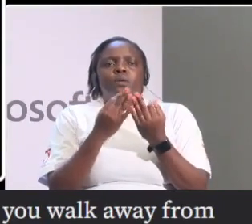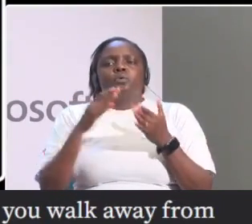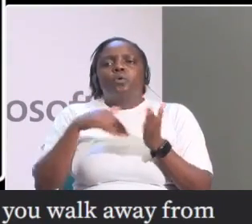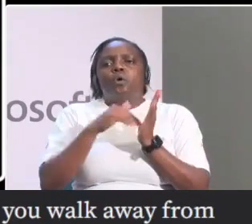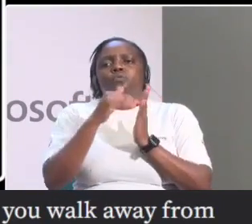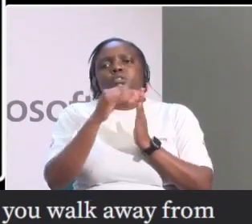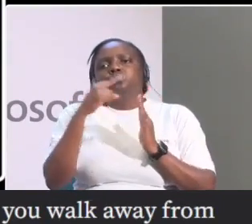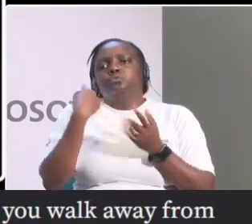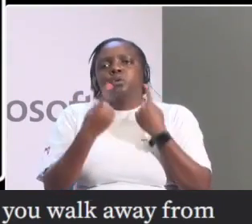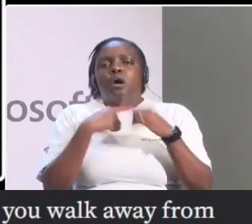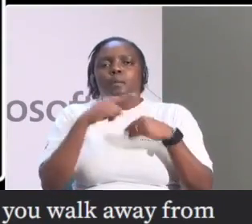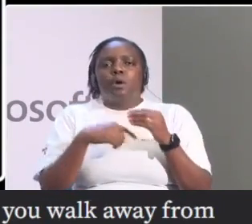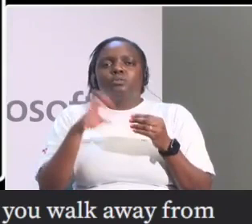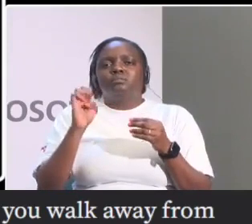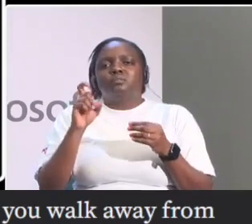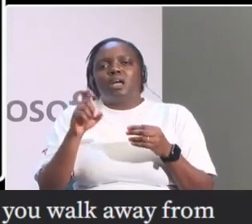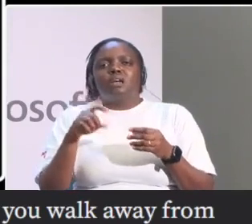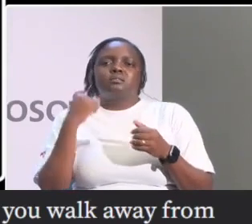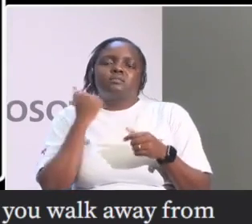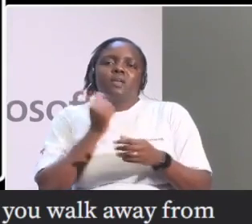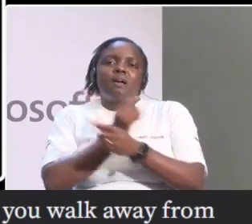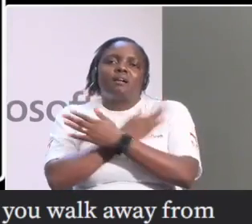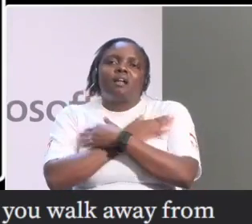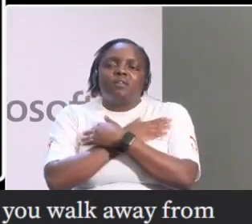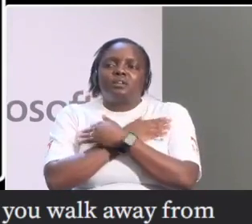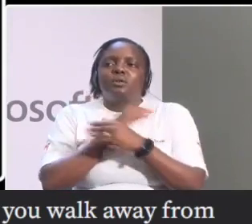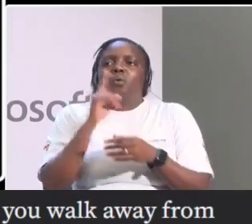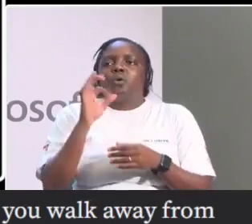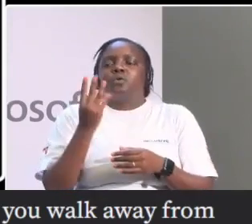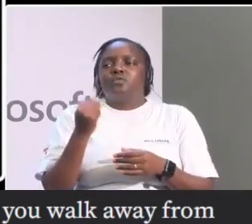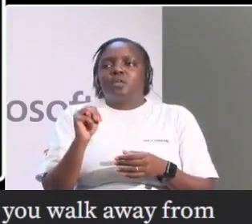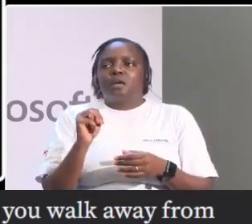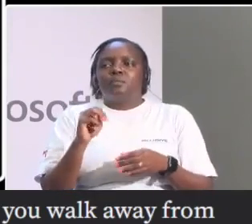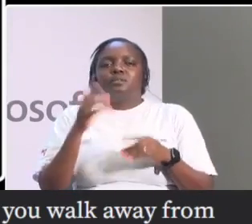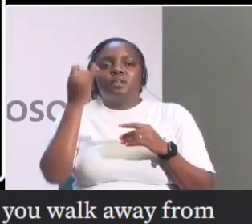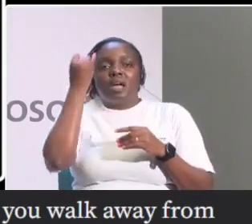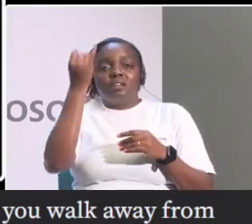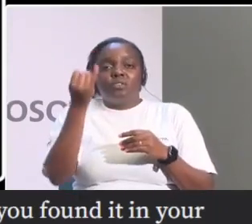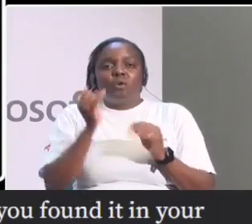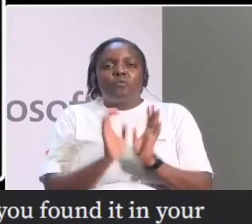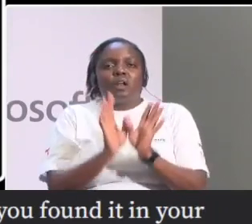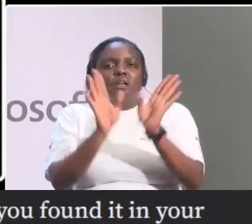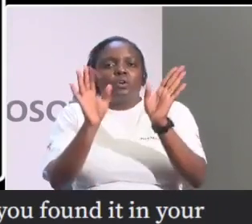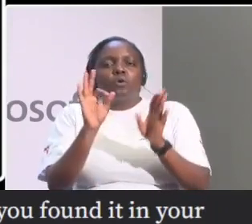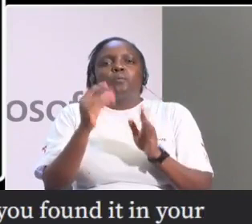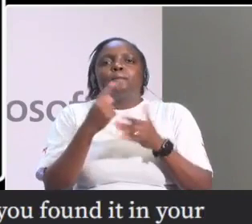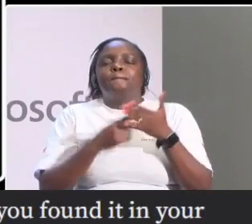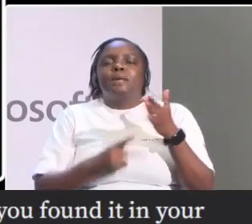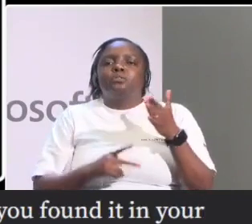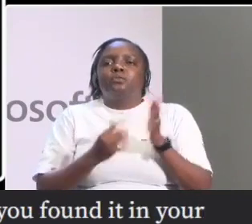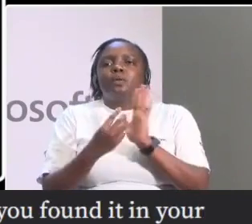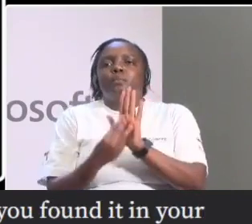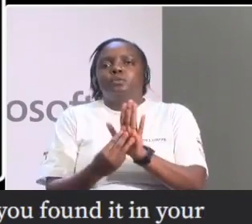talk a little bit about ex-girlfriends. One of them actually gave me the idea of clarity as part of the model,